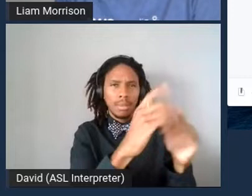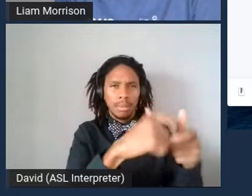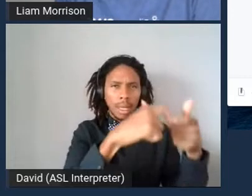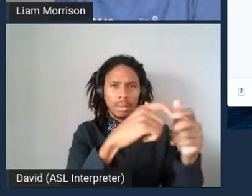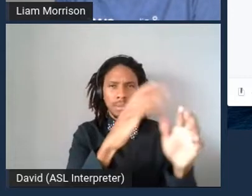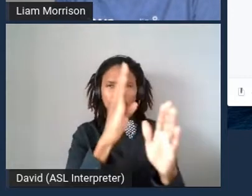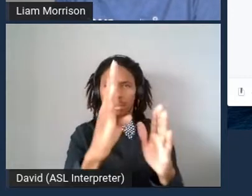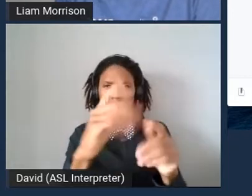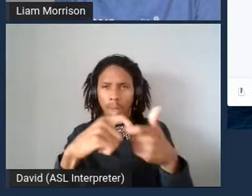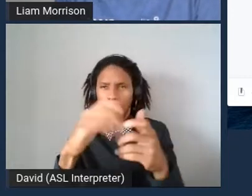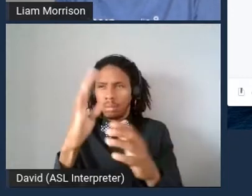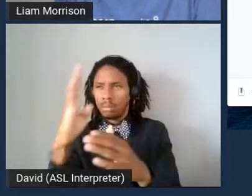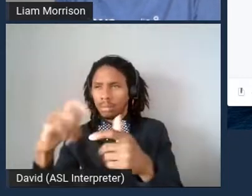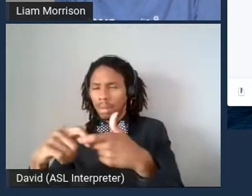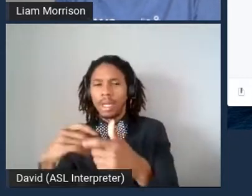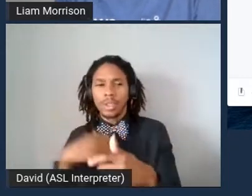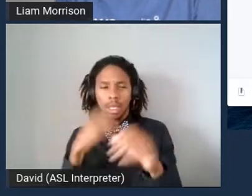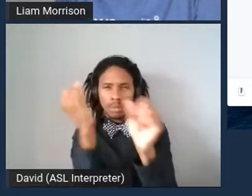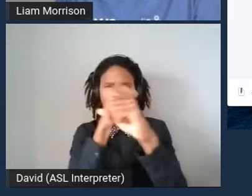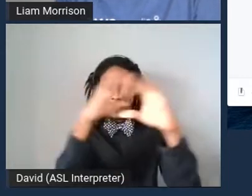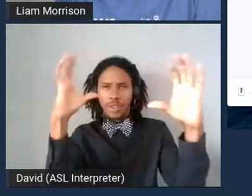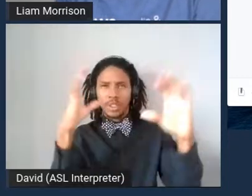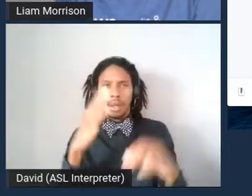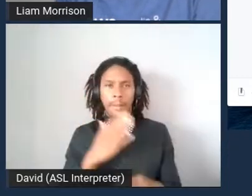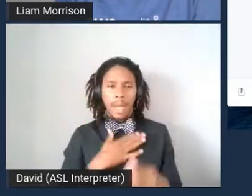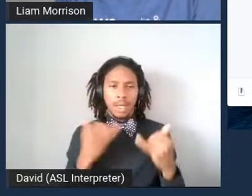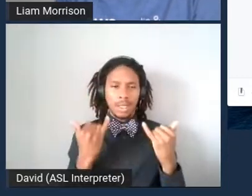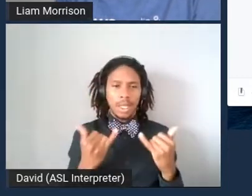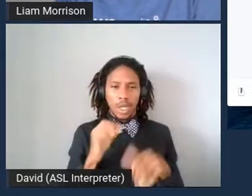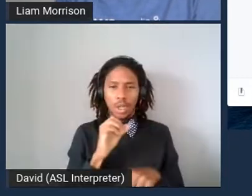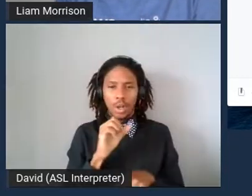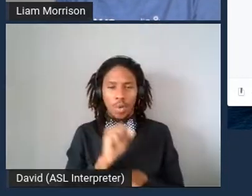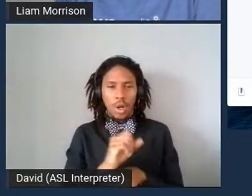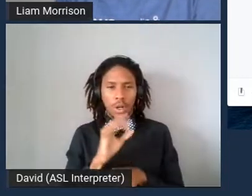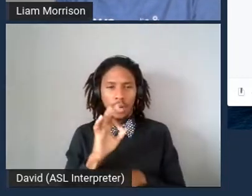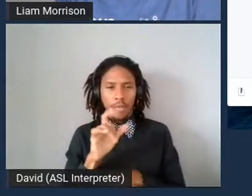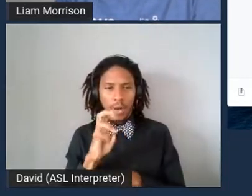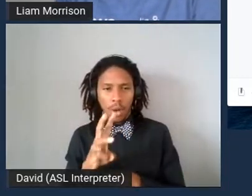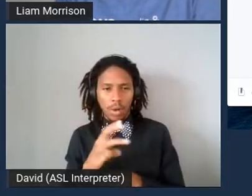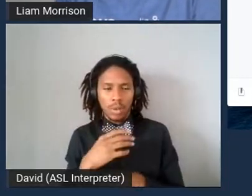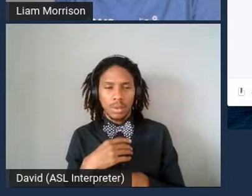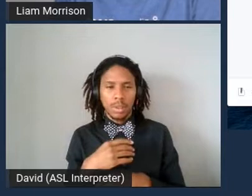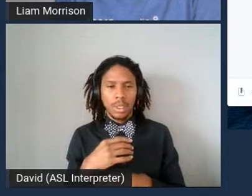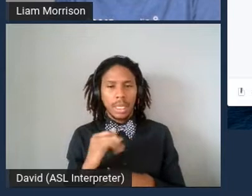of envisioning this for my current workflow. And